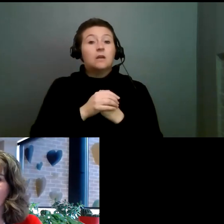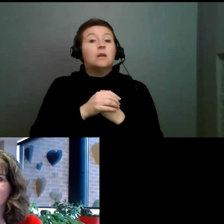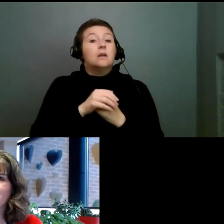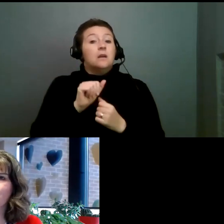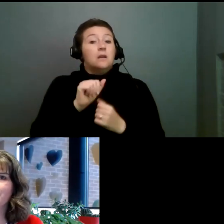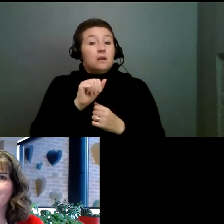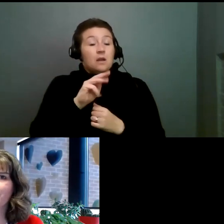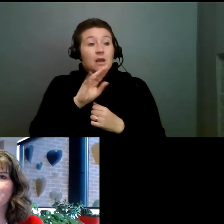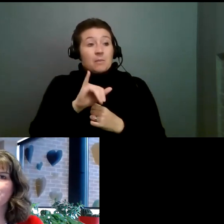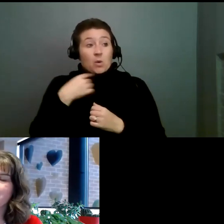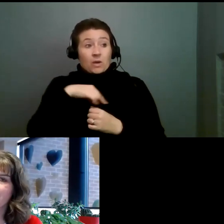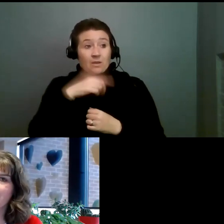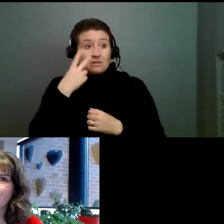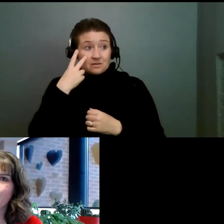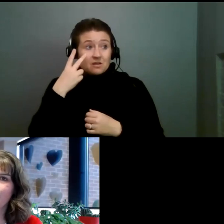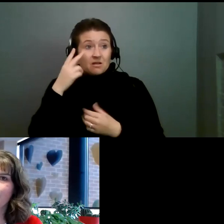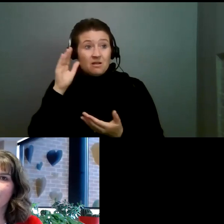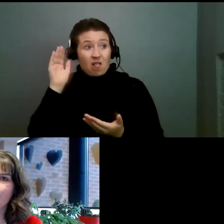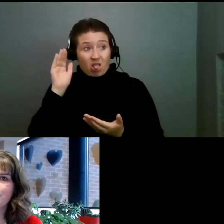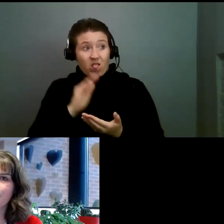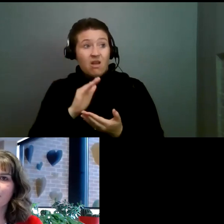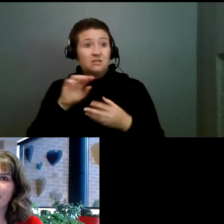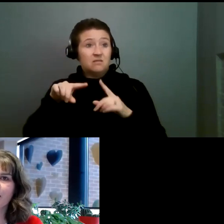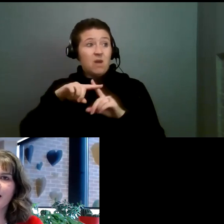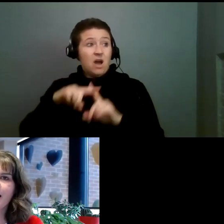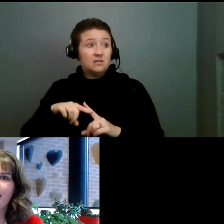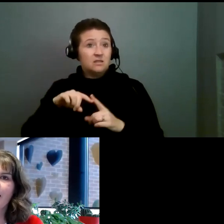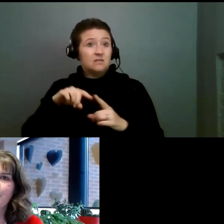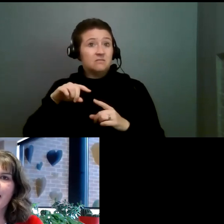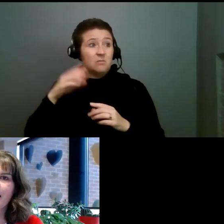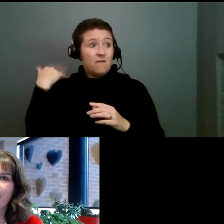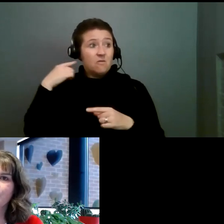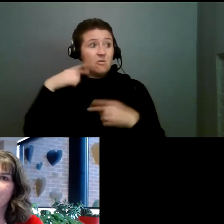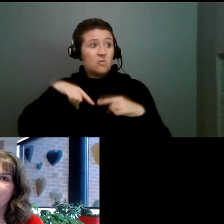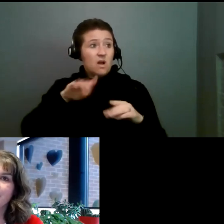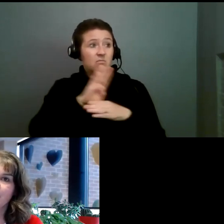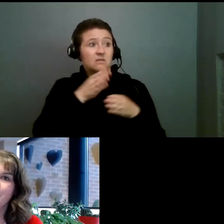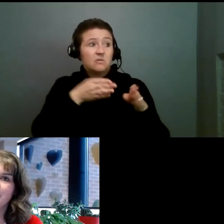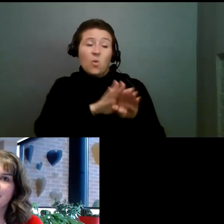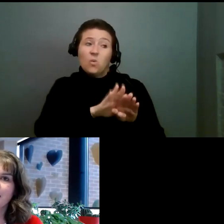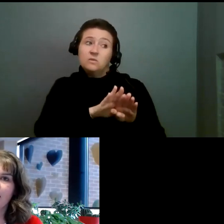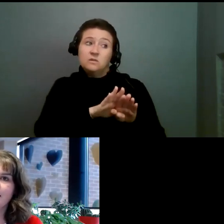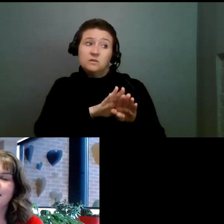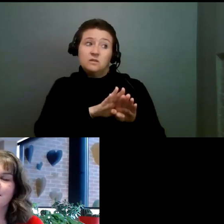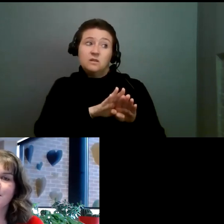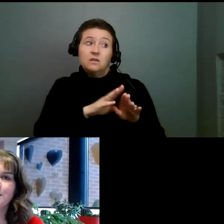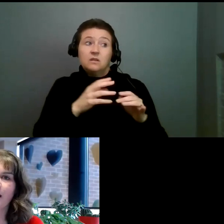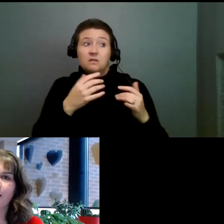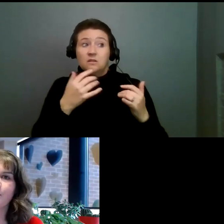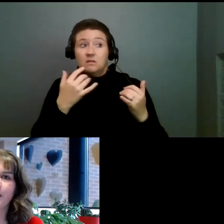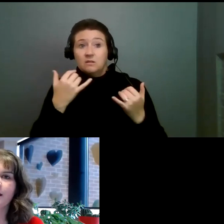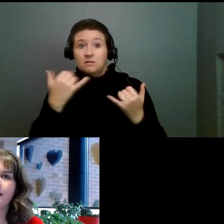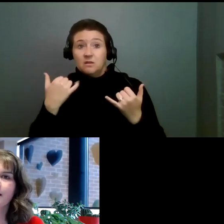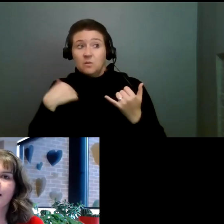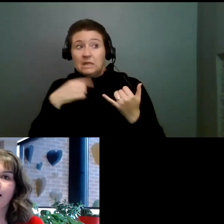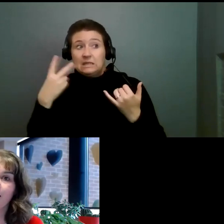decreased cases when some of those facilities were closed earlier, and we're continuing to see cases associated